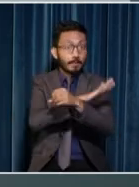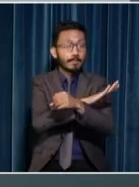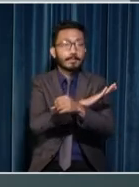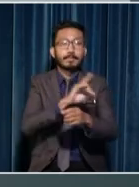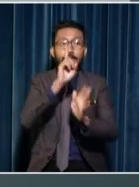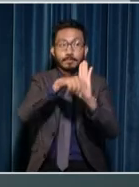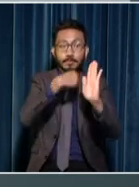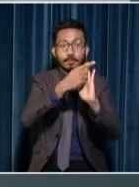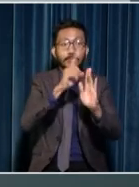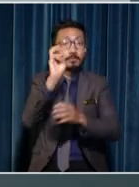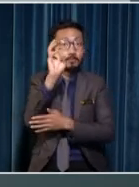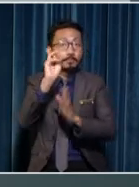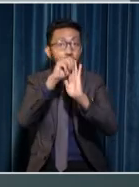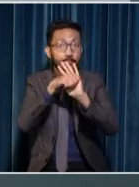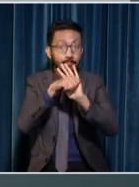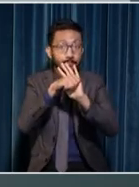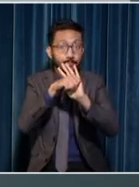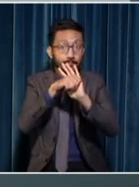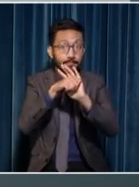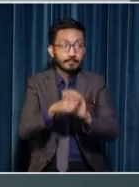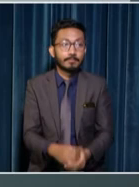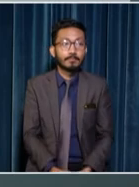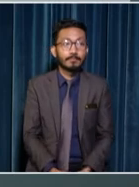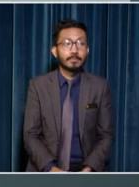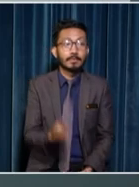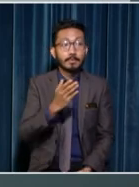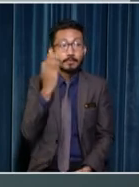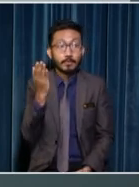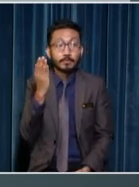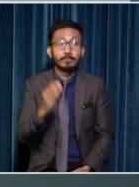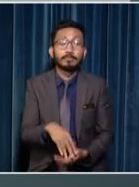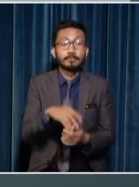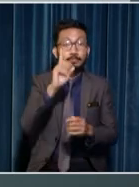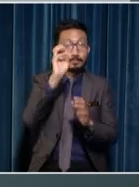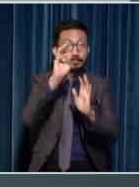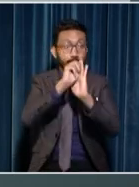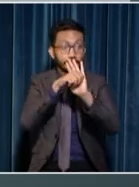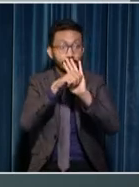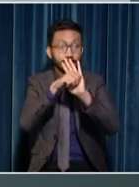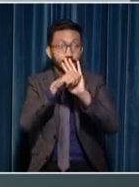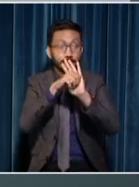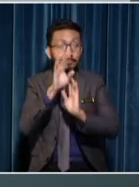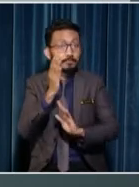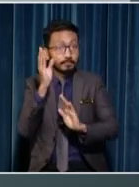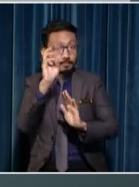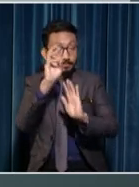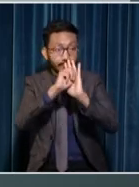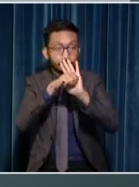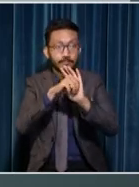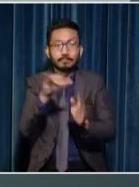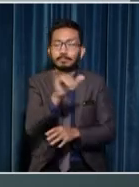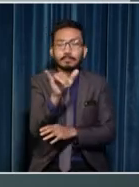moves one complete circle of 60 minutes. Therefore, 60